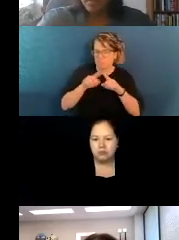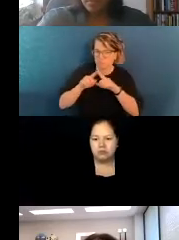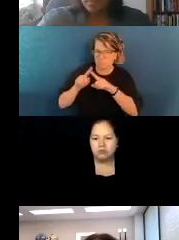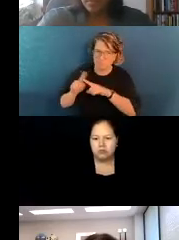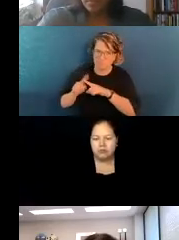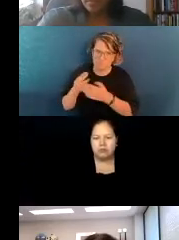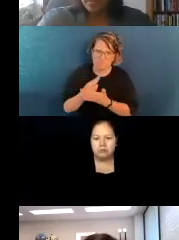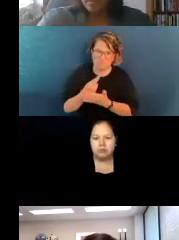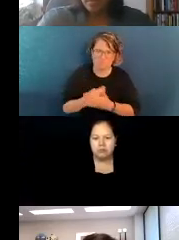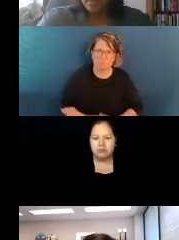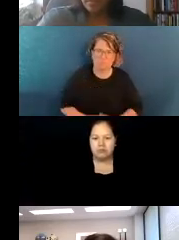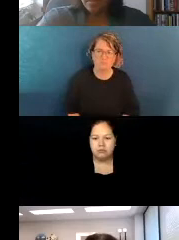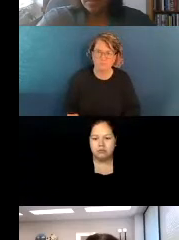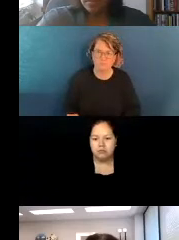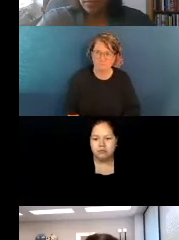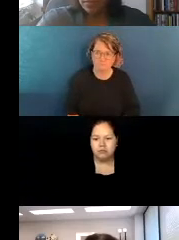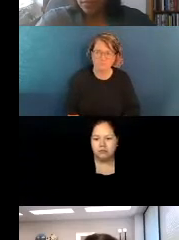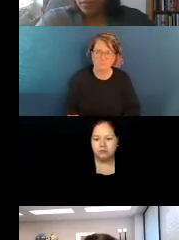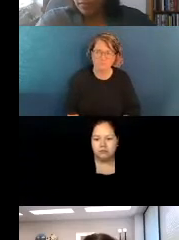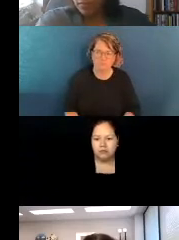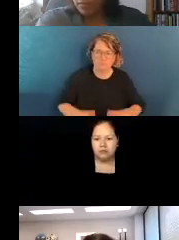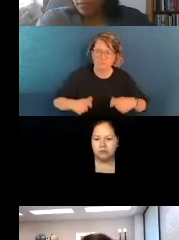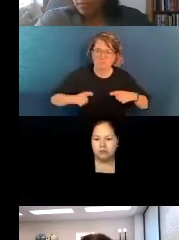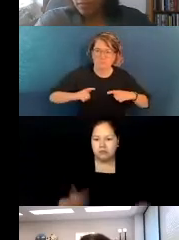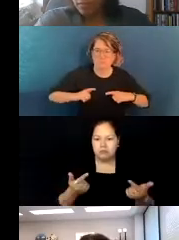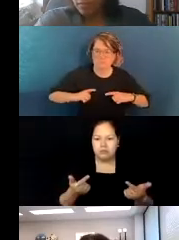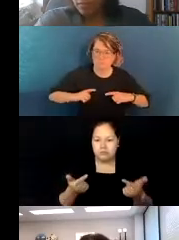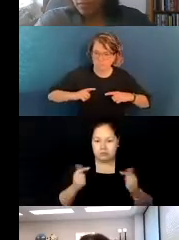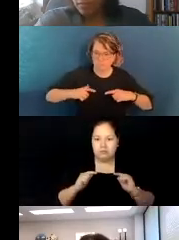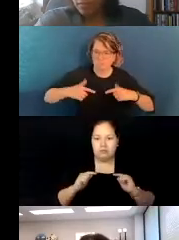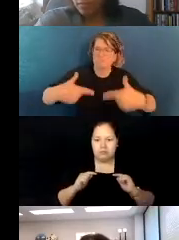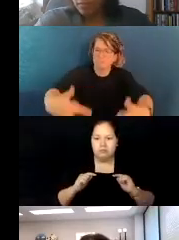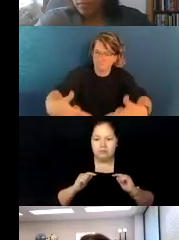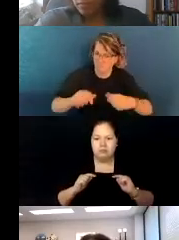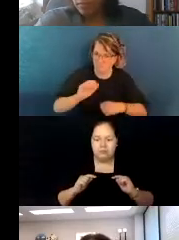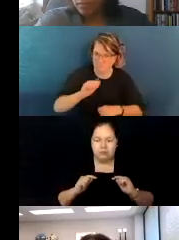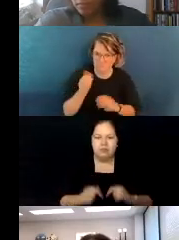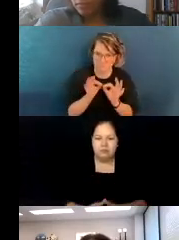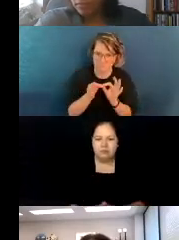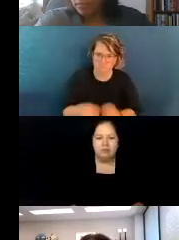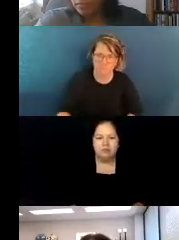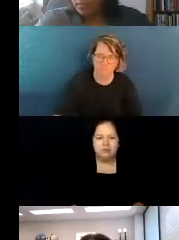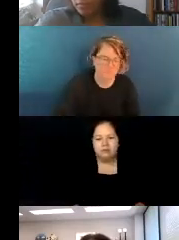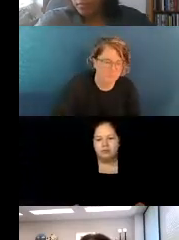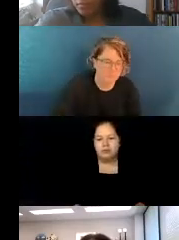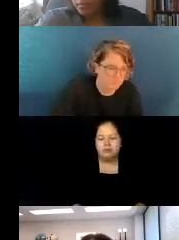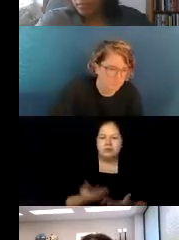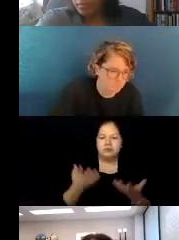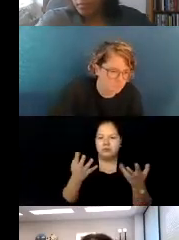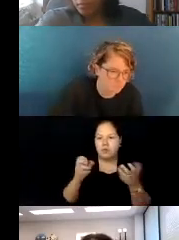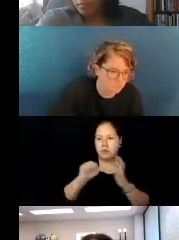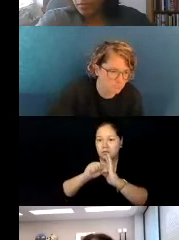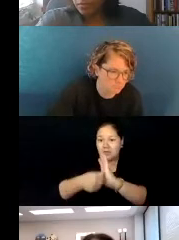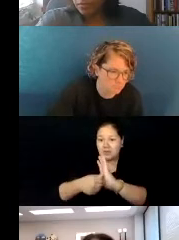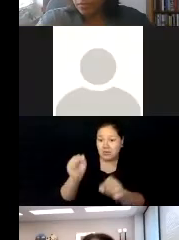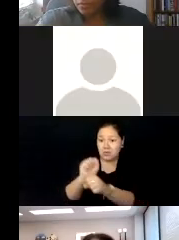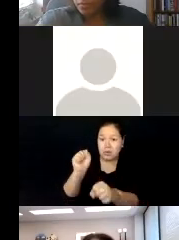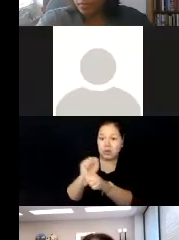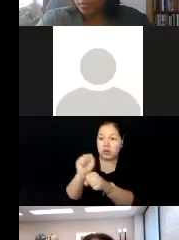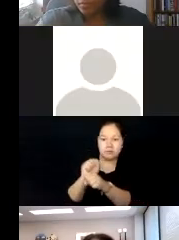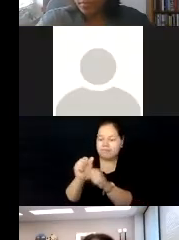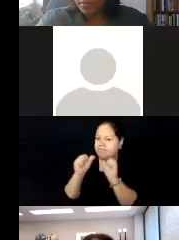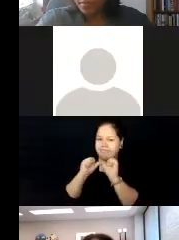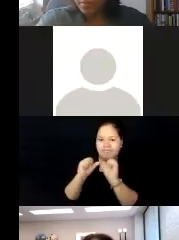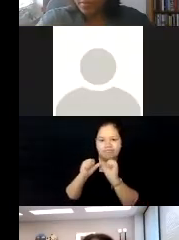So I just wanted to highlight work continues every single day. We have resources coming out all the